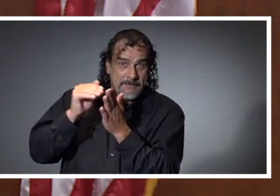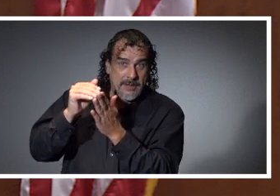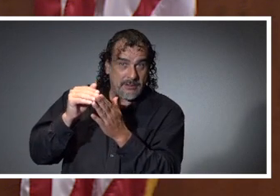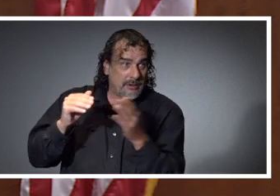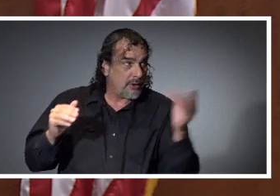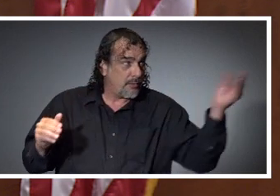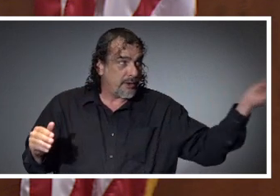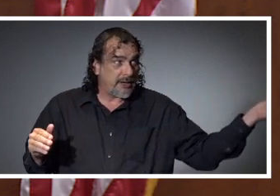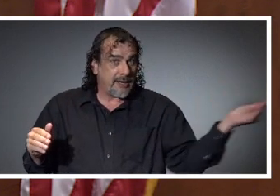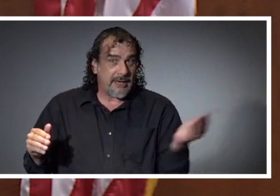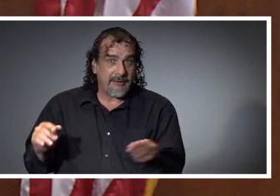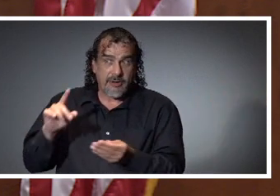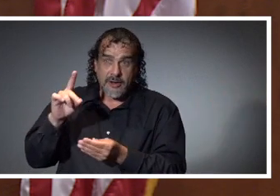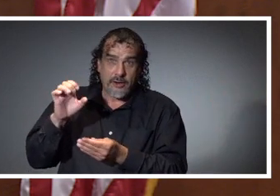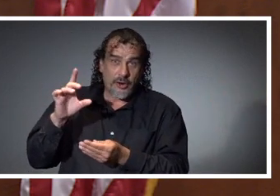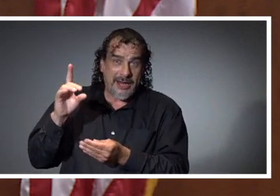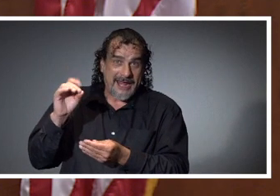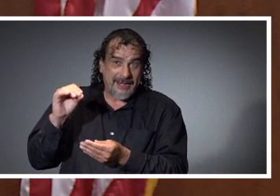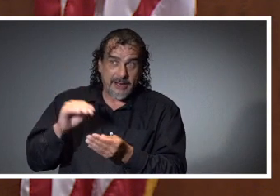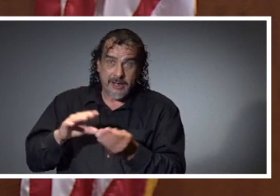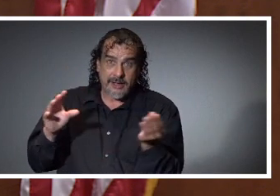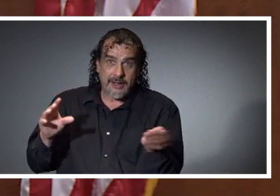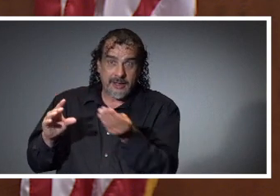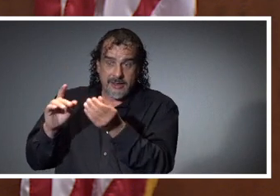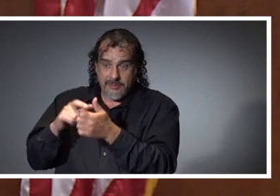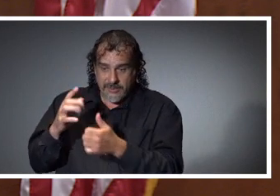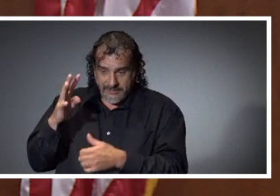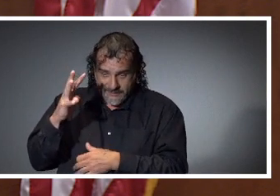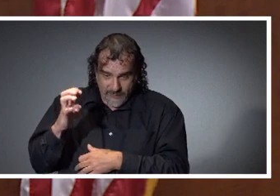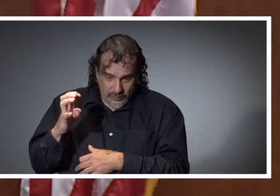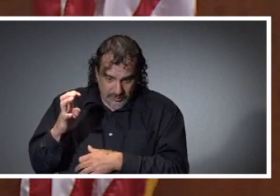us $181 million, we only have